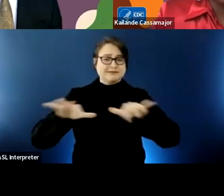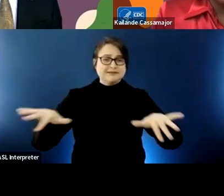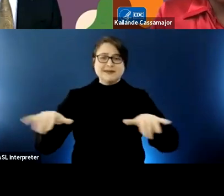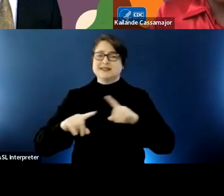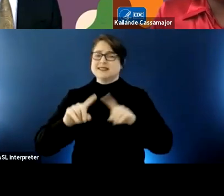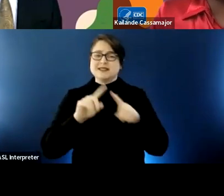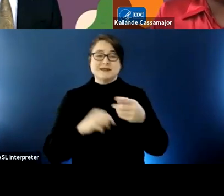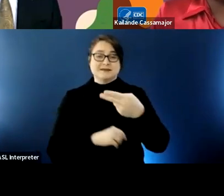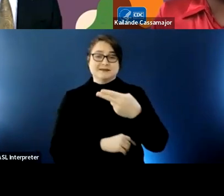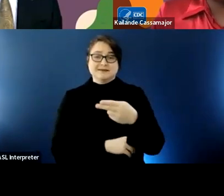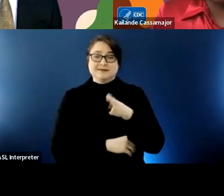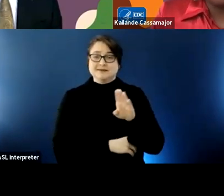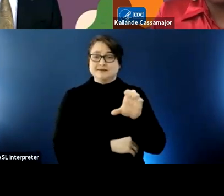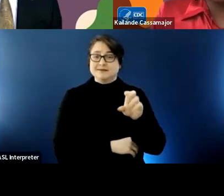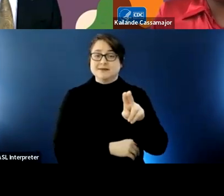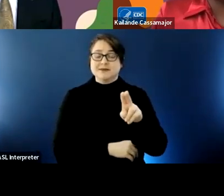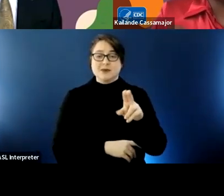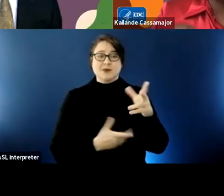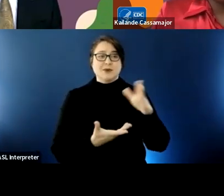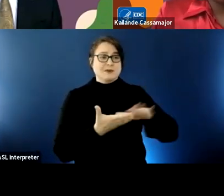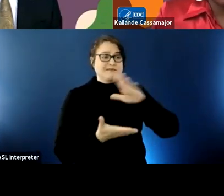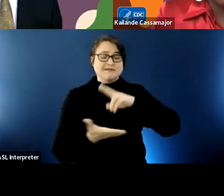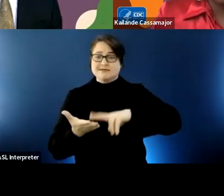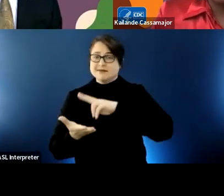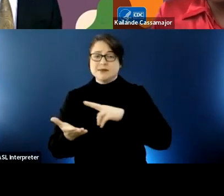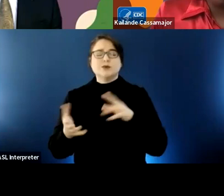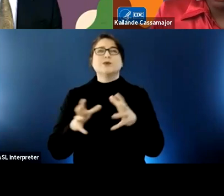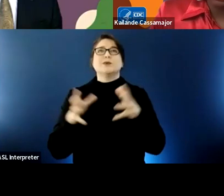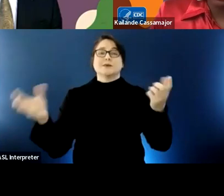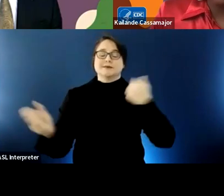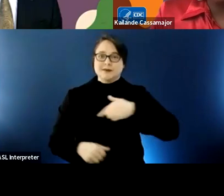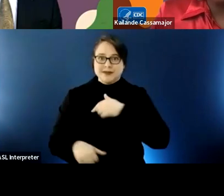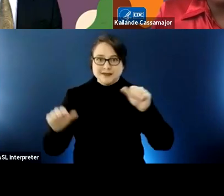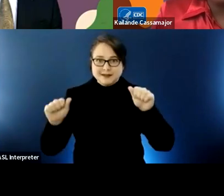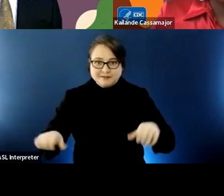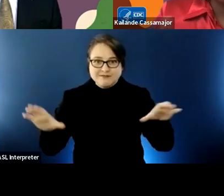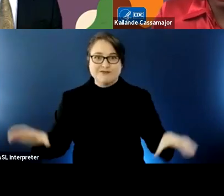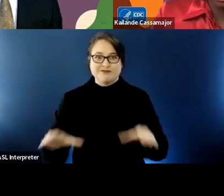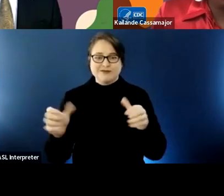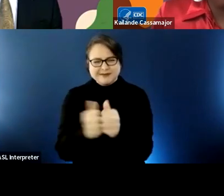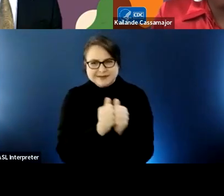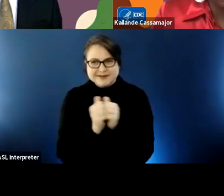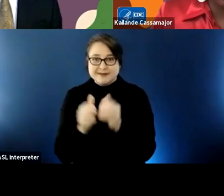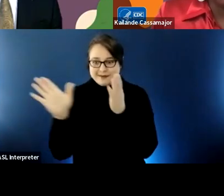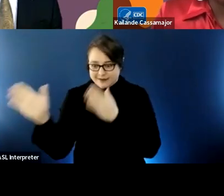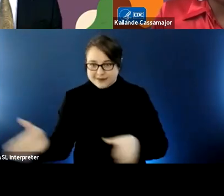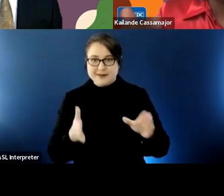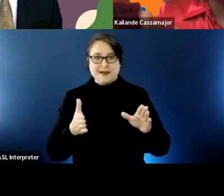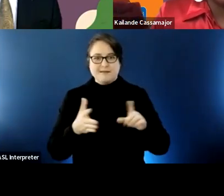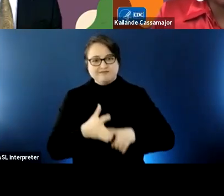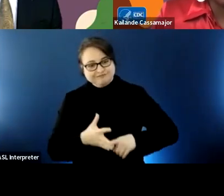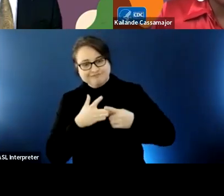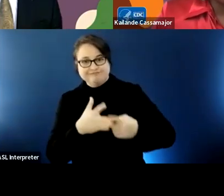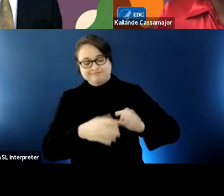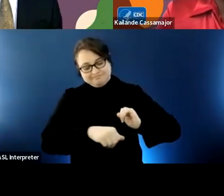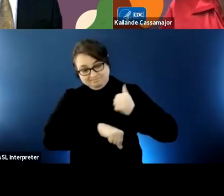so much that we can do together, so much that we can plan and implement in the near future so